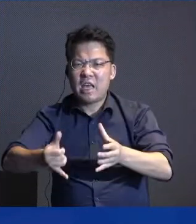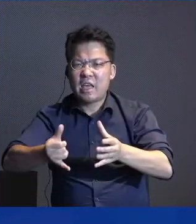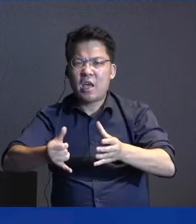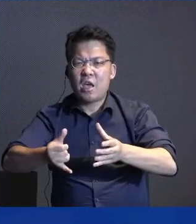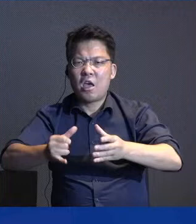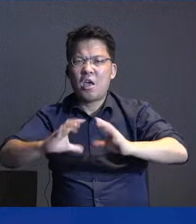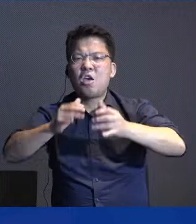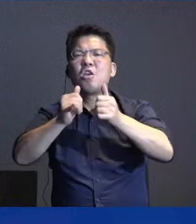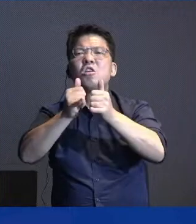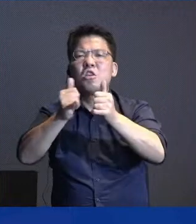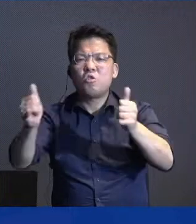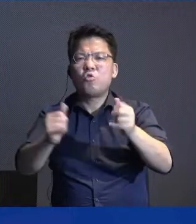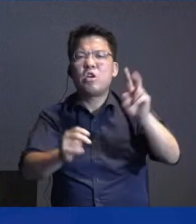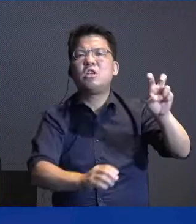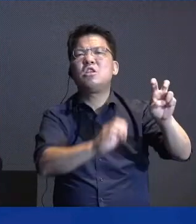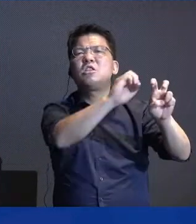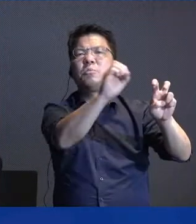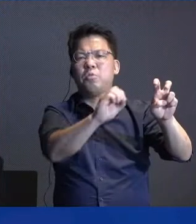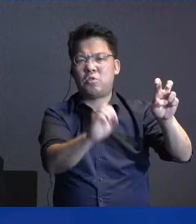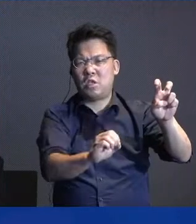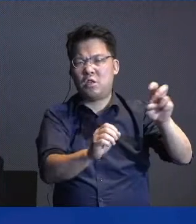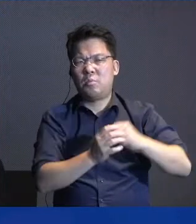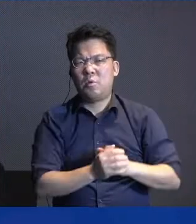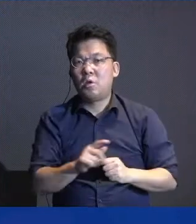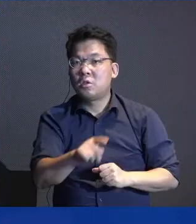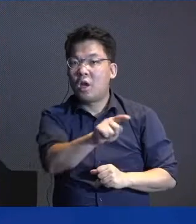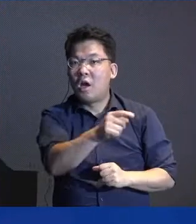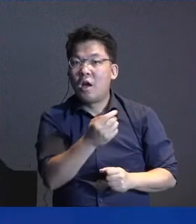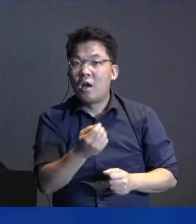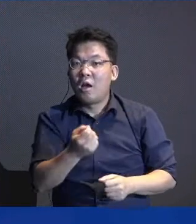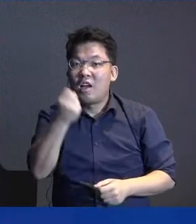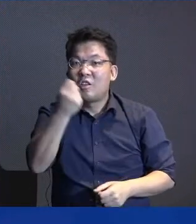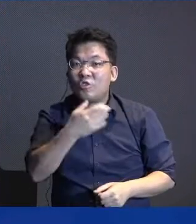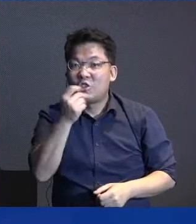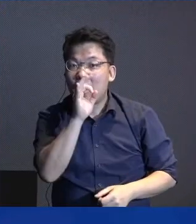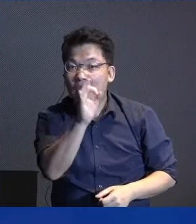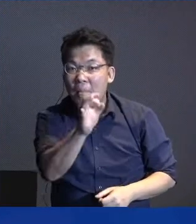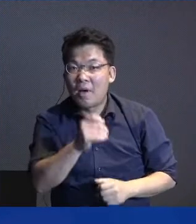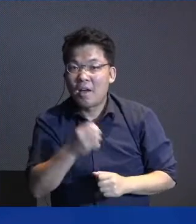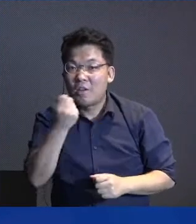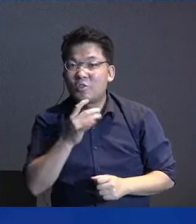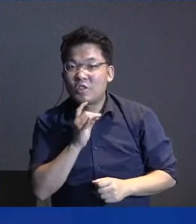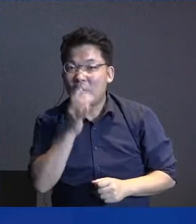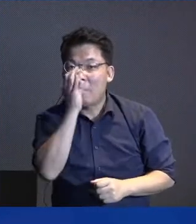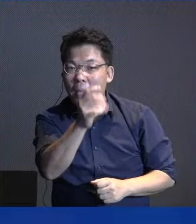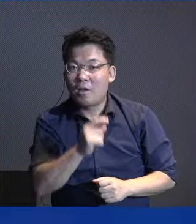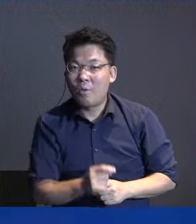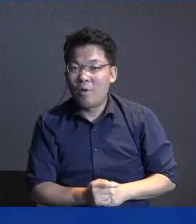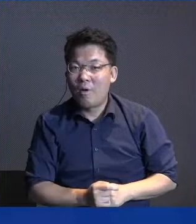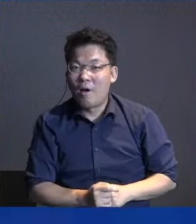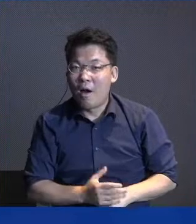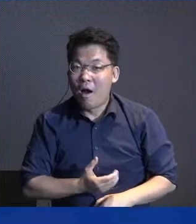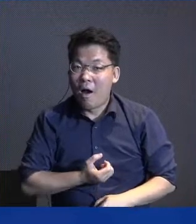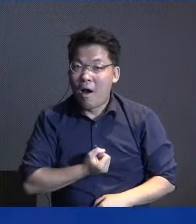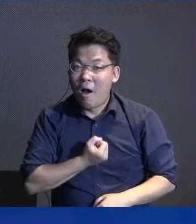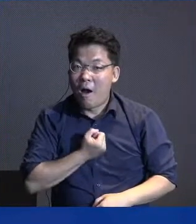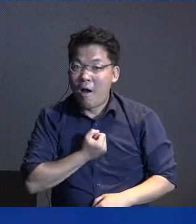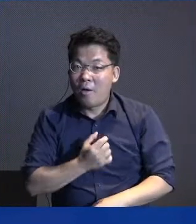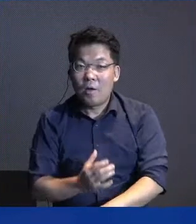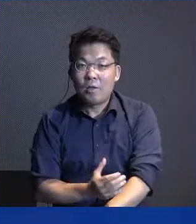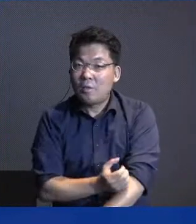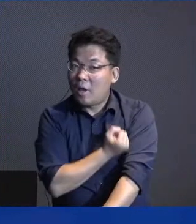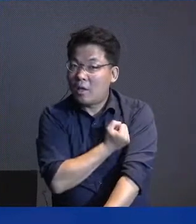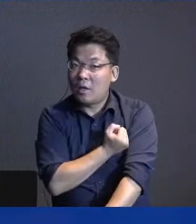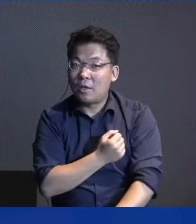sheer terms of numbers, what that's going to get us to. Now, this demographic